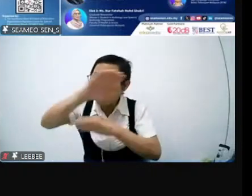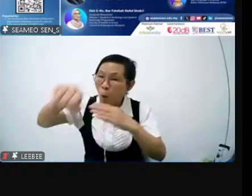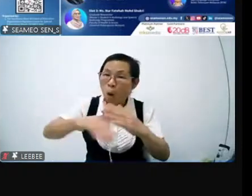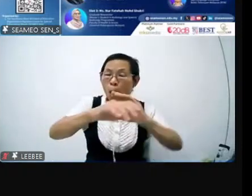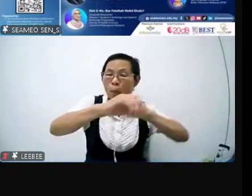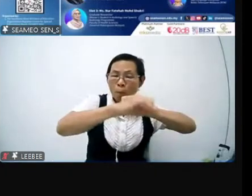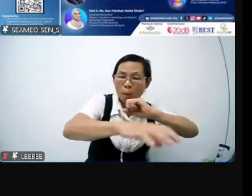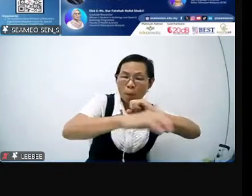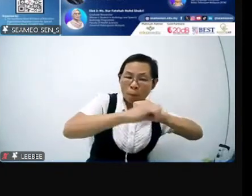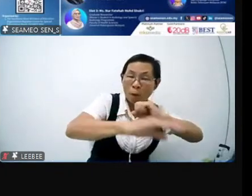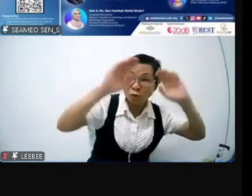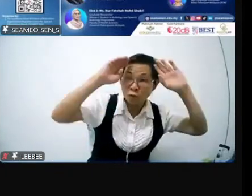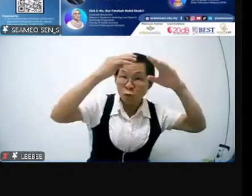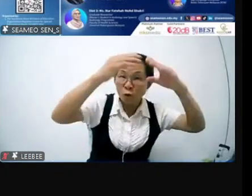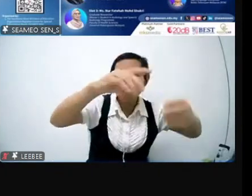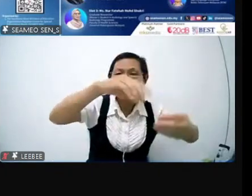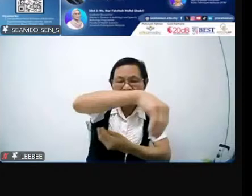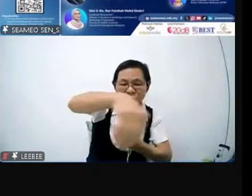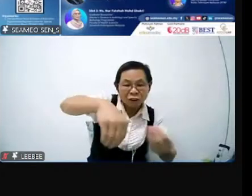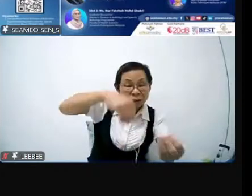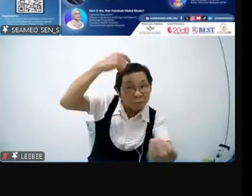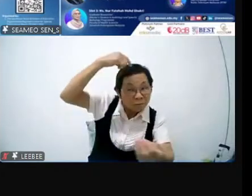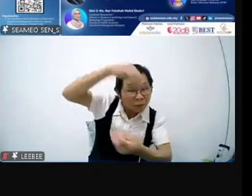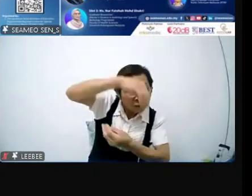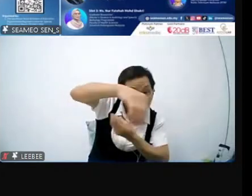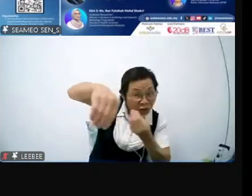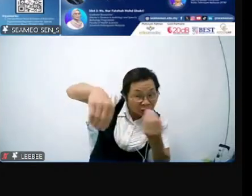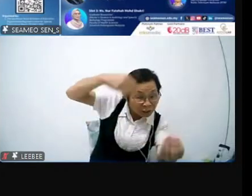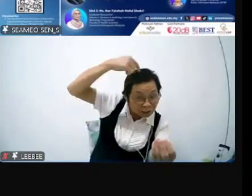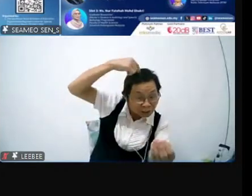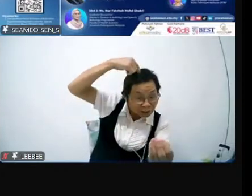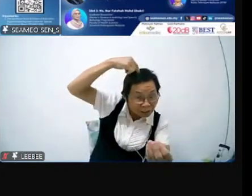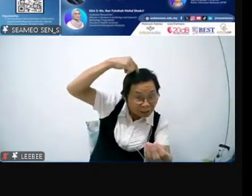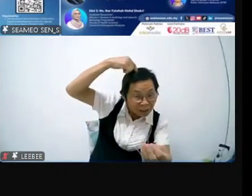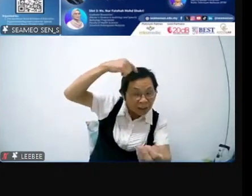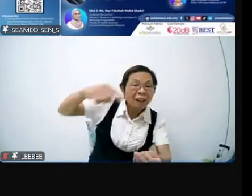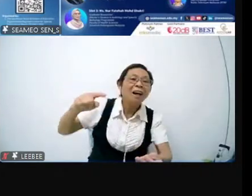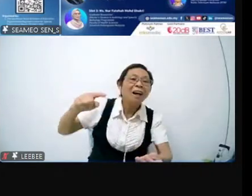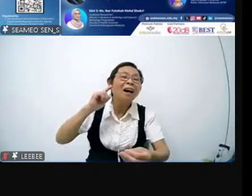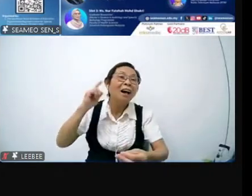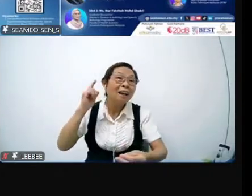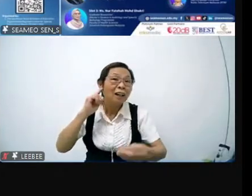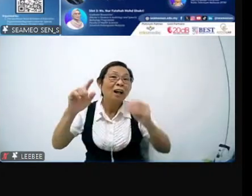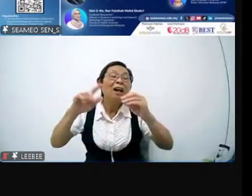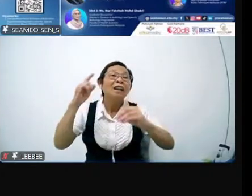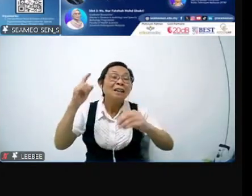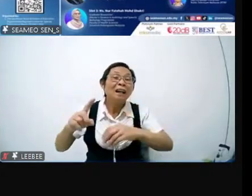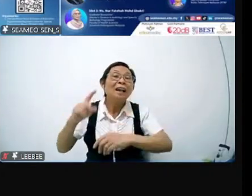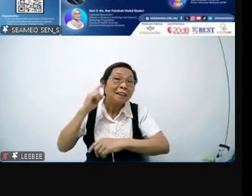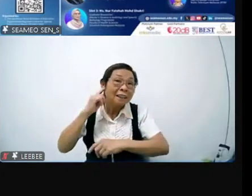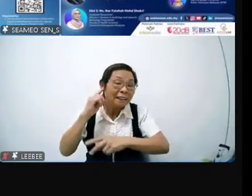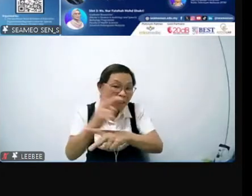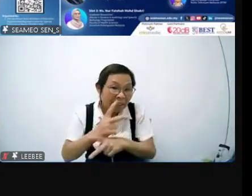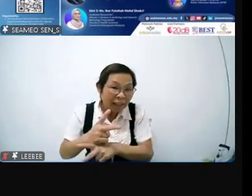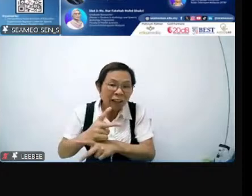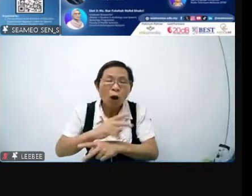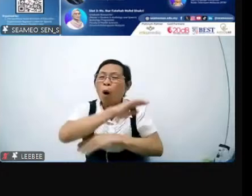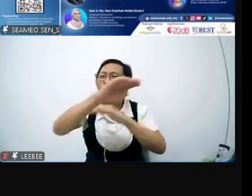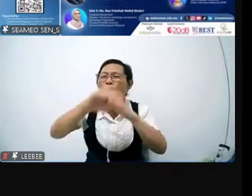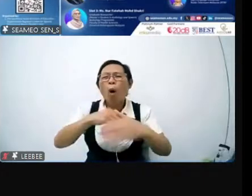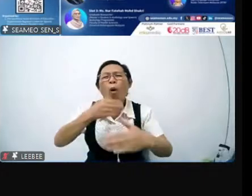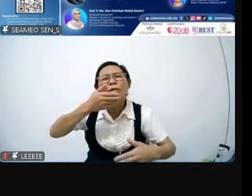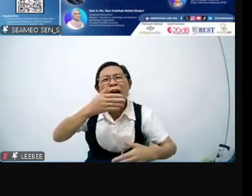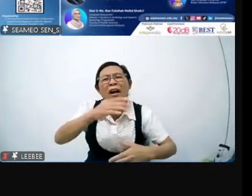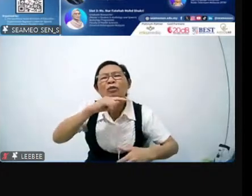will focus on changing mindsets towards ear and hearing care in individuals of all ages to